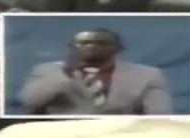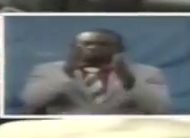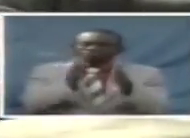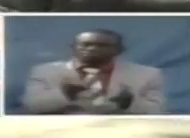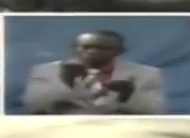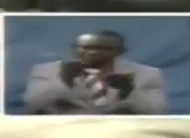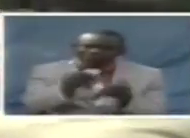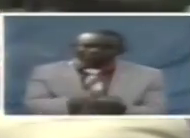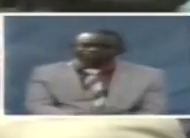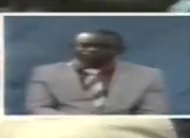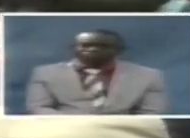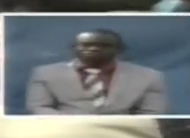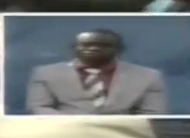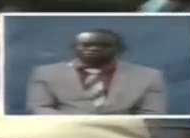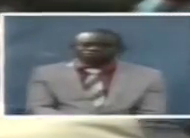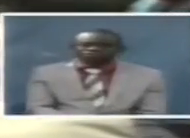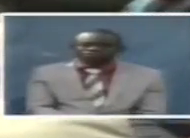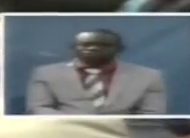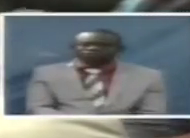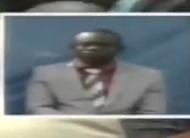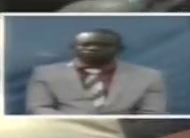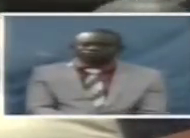Mr. Speaker,